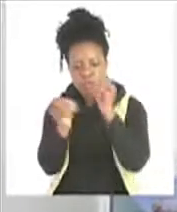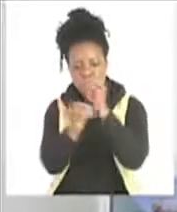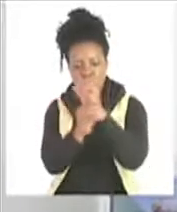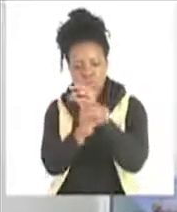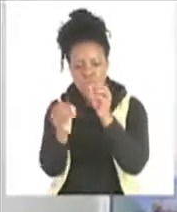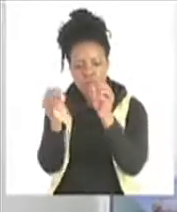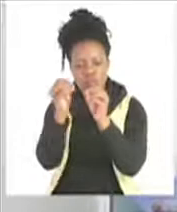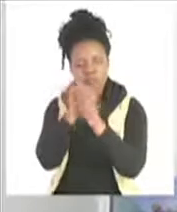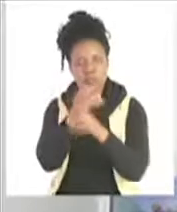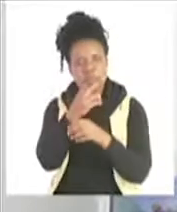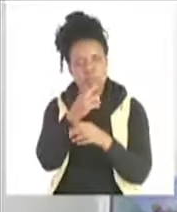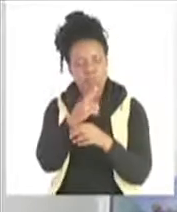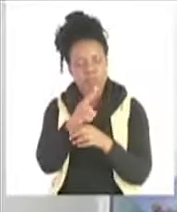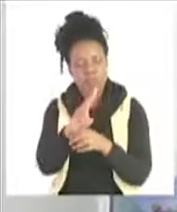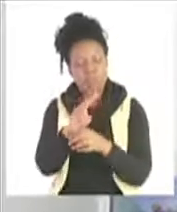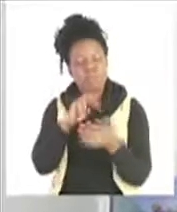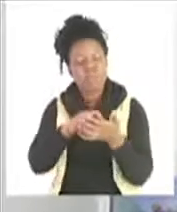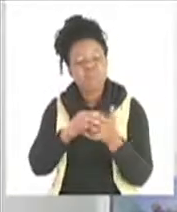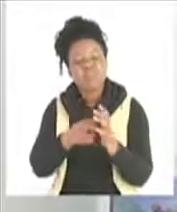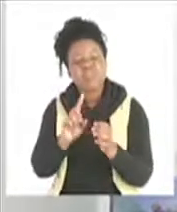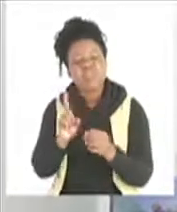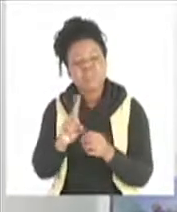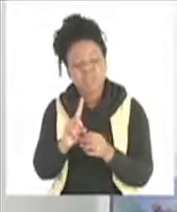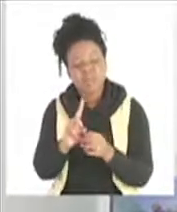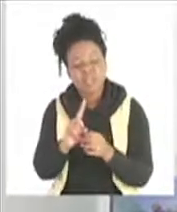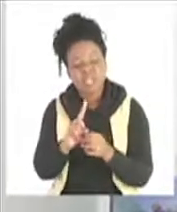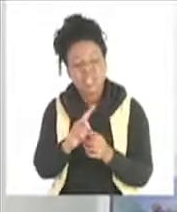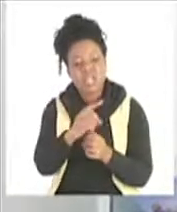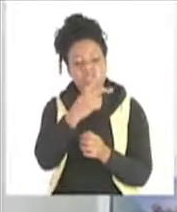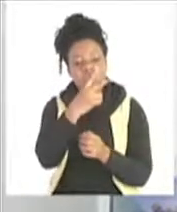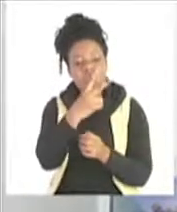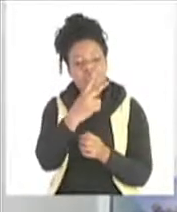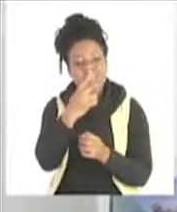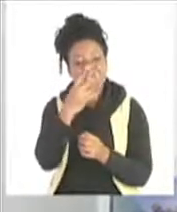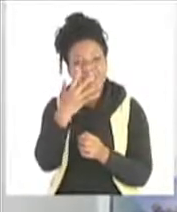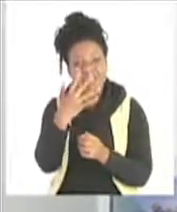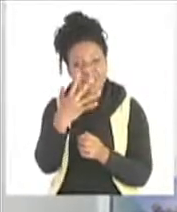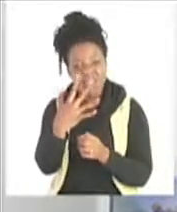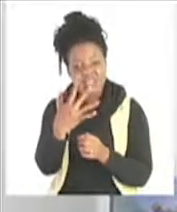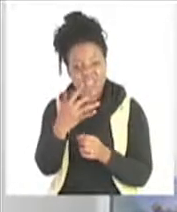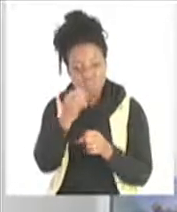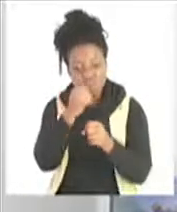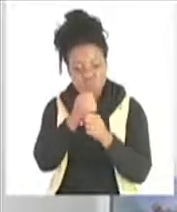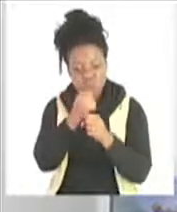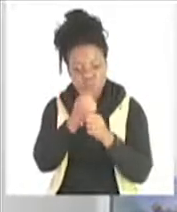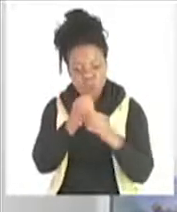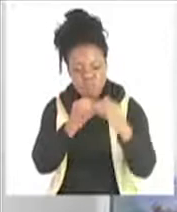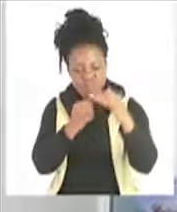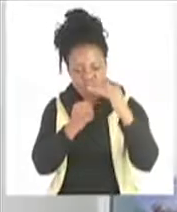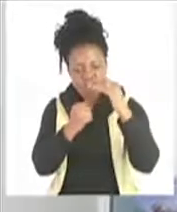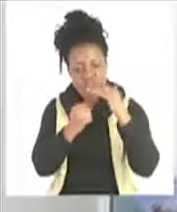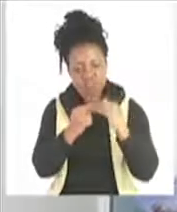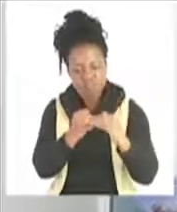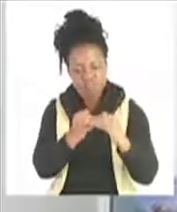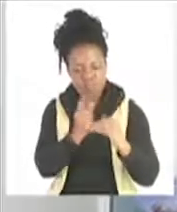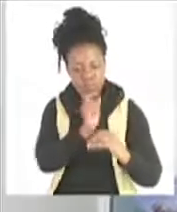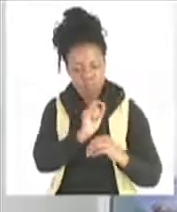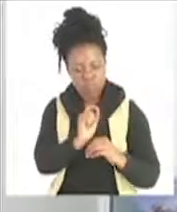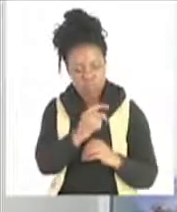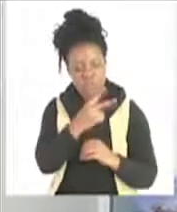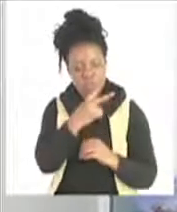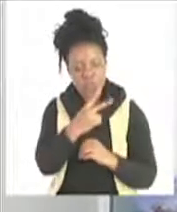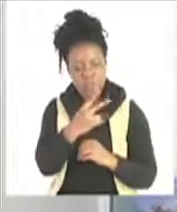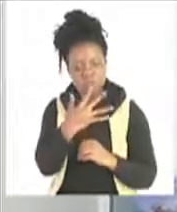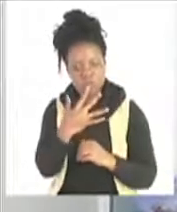that was, although we didn't use the 25 in the beginning, we wrote it in the place it